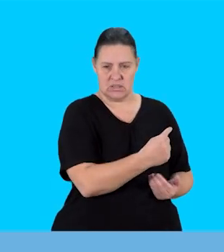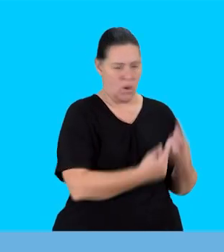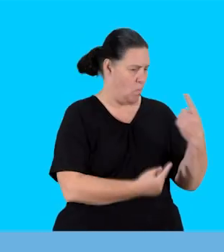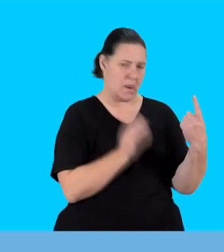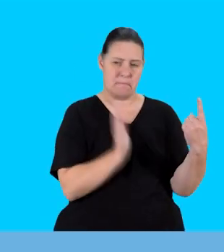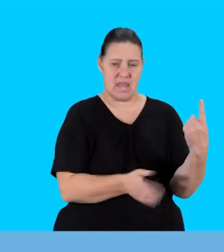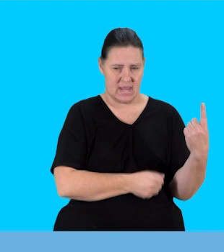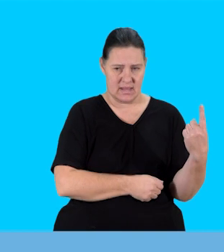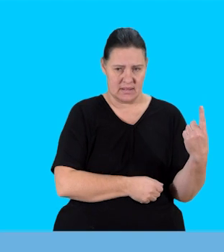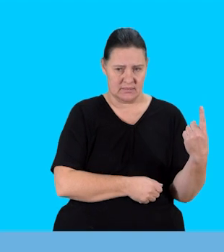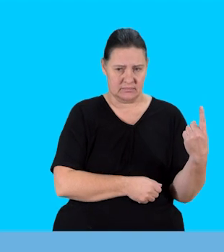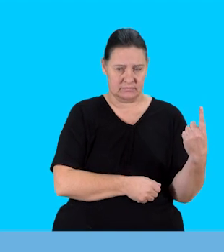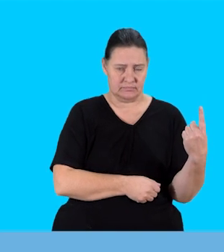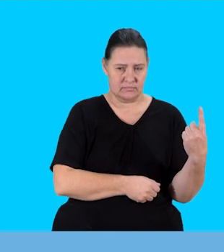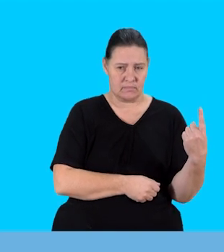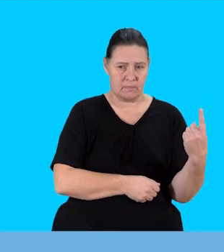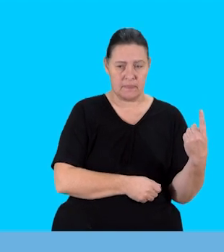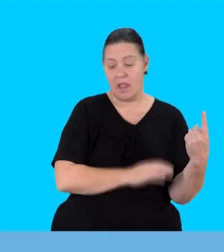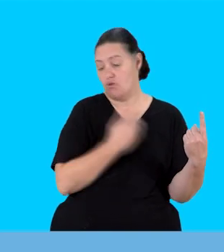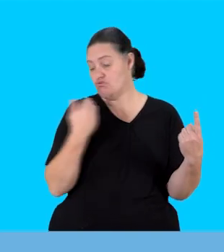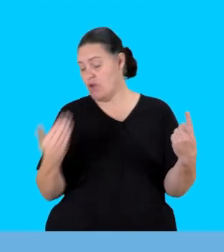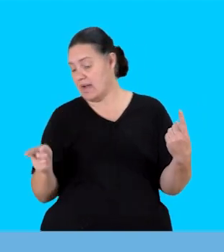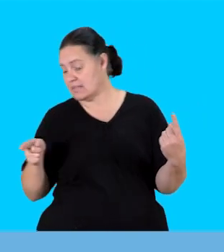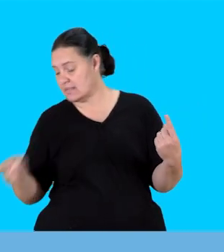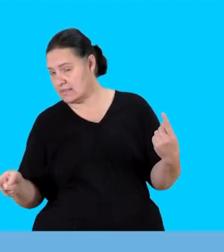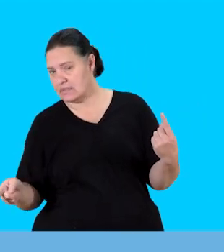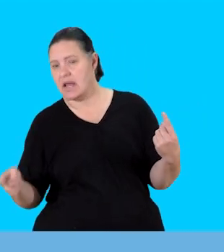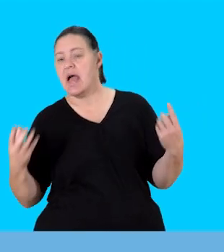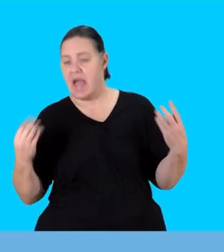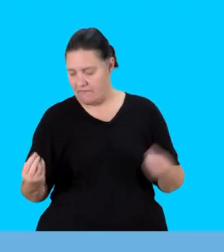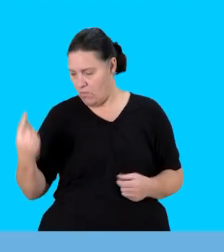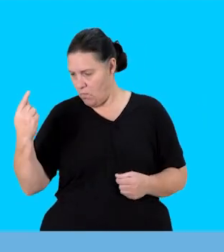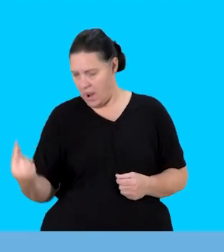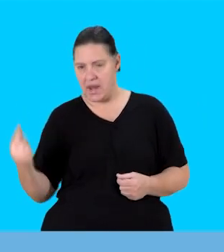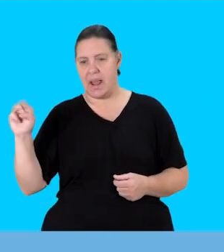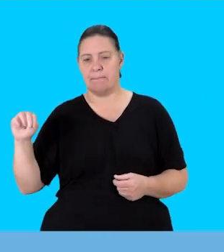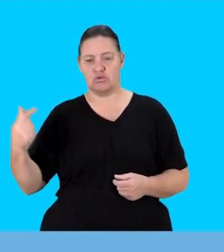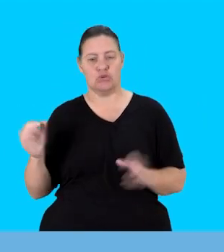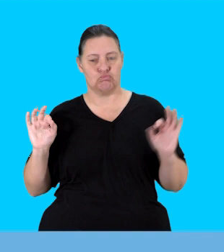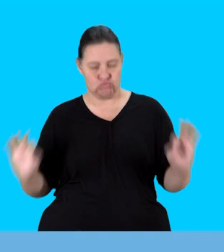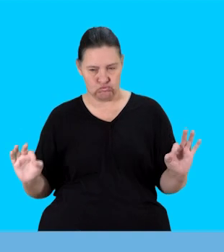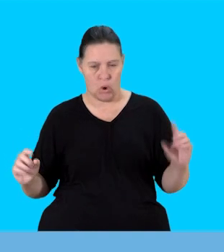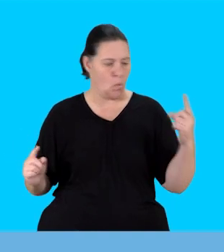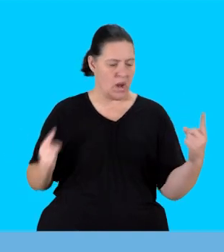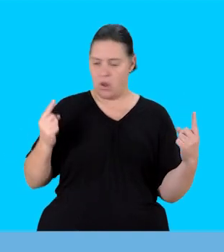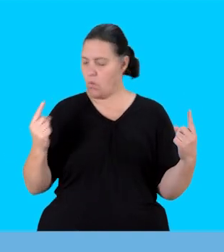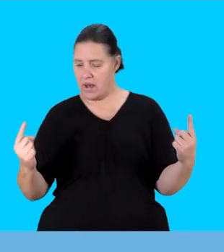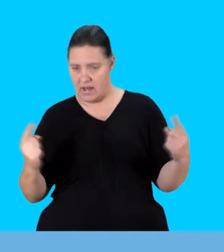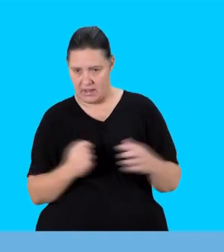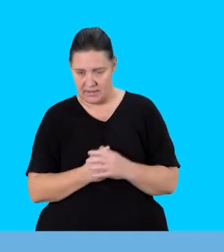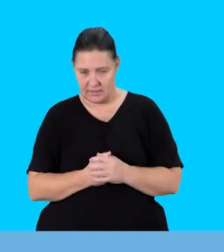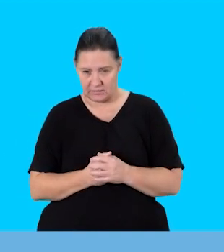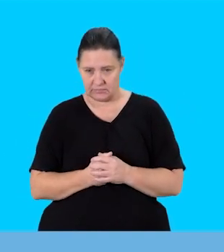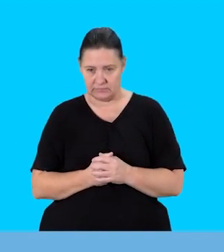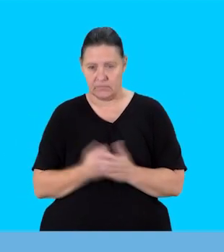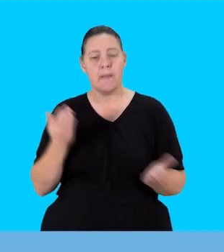there's only just the 1. We have 1 magnesium. On the right-hand side, we also have 1 magnesium, right? So